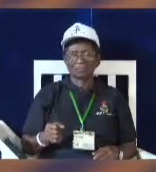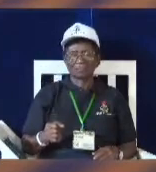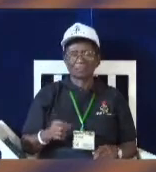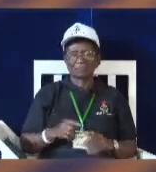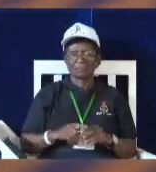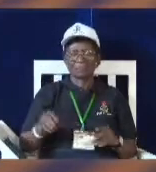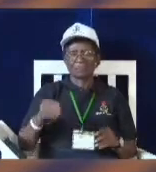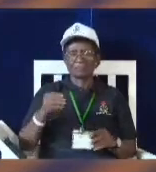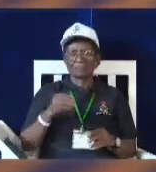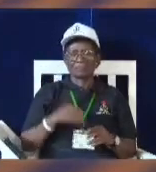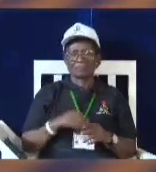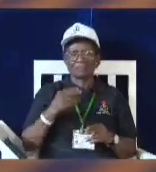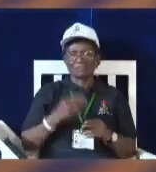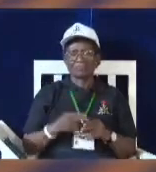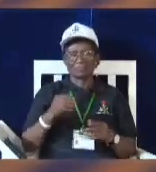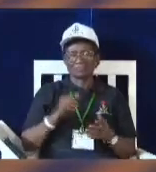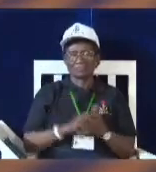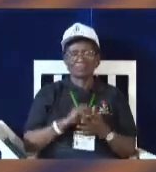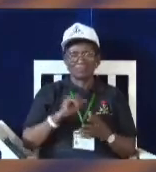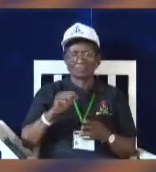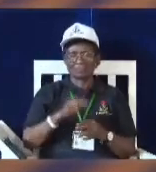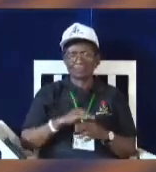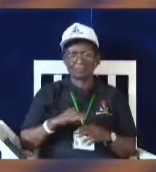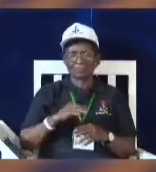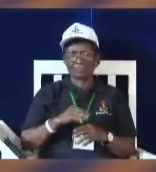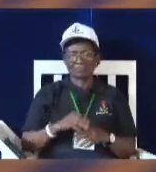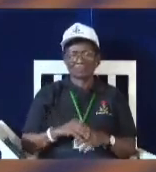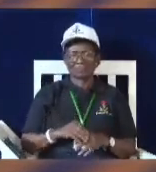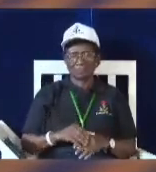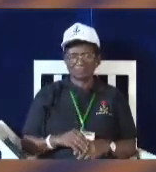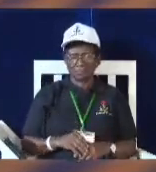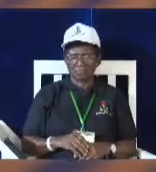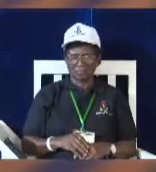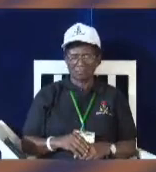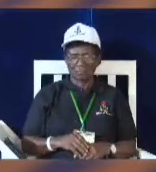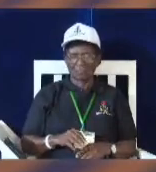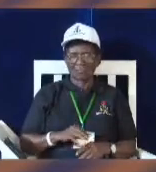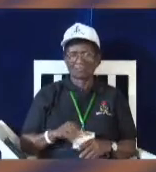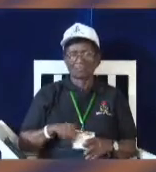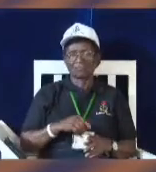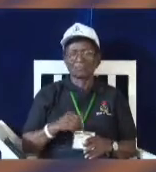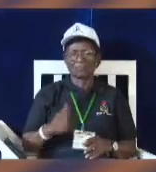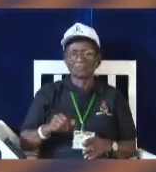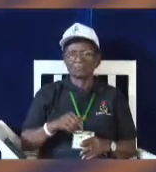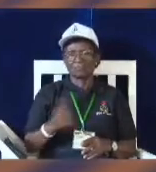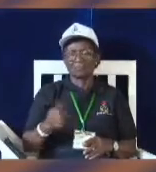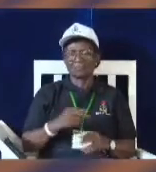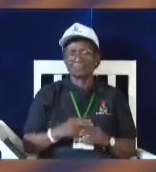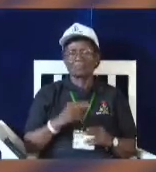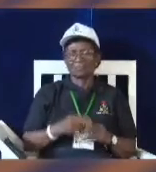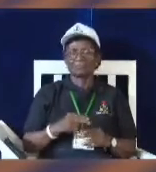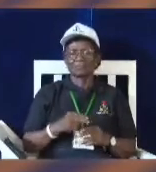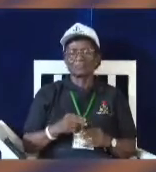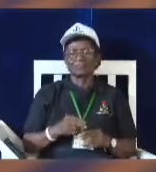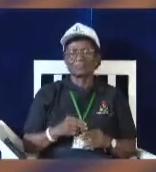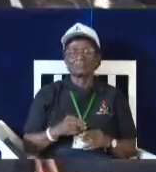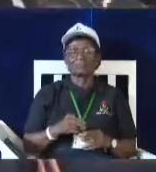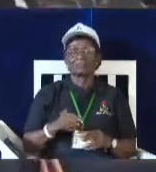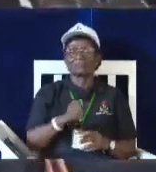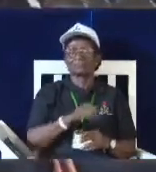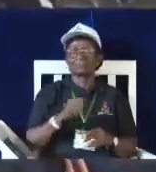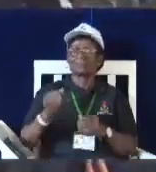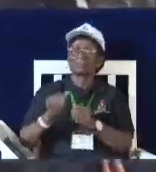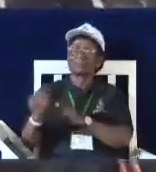But in the name that's above every other name, as you follow my footsteps, you'll be greater than I.